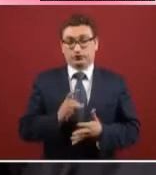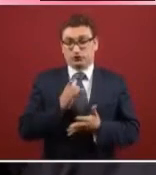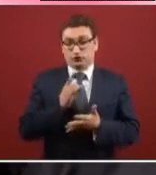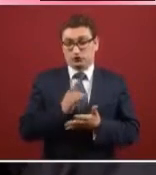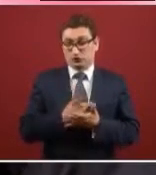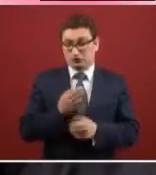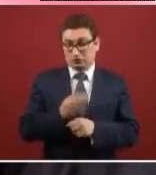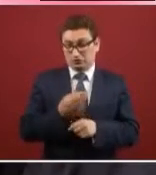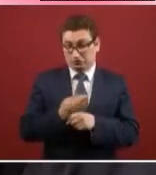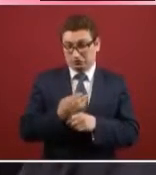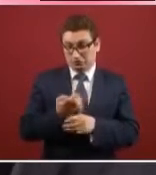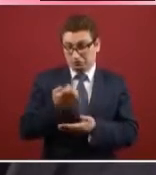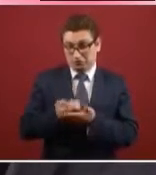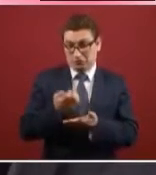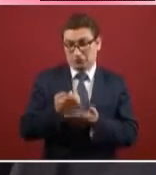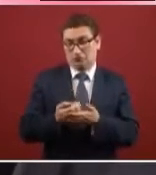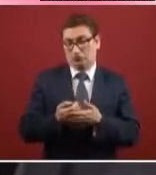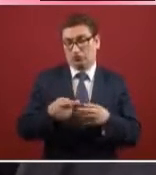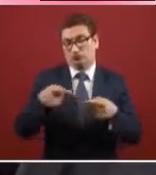economy. Si